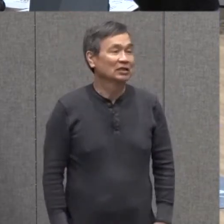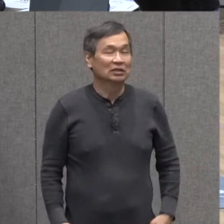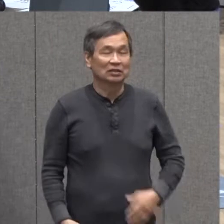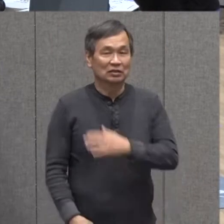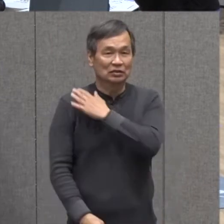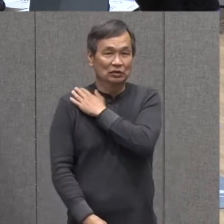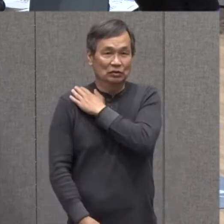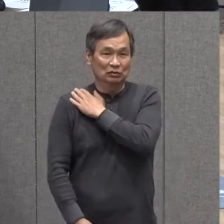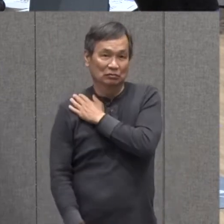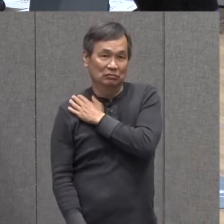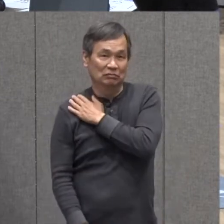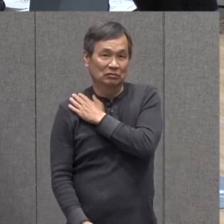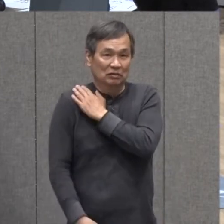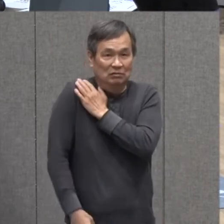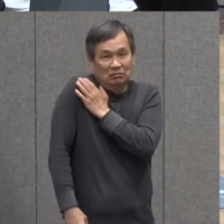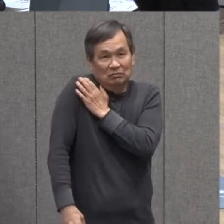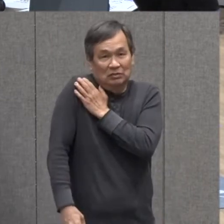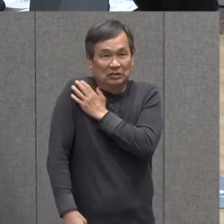shoulders are down.